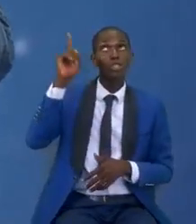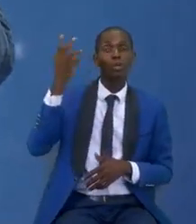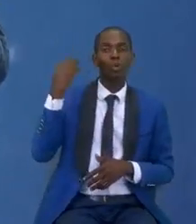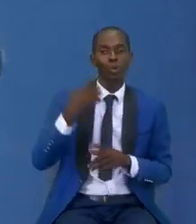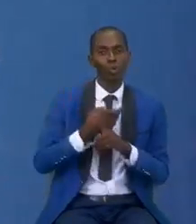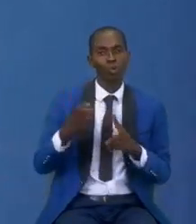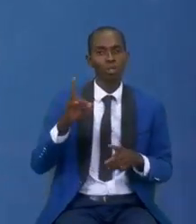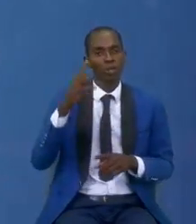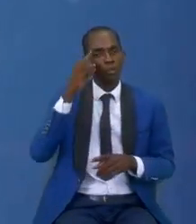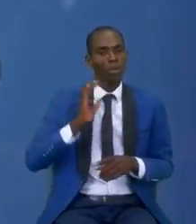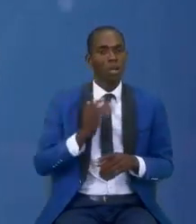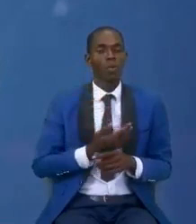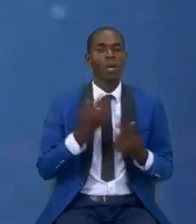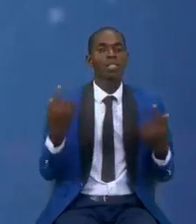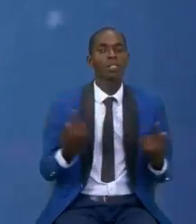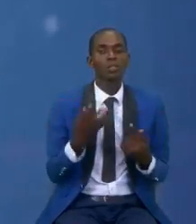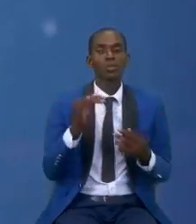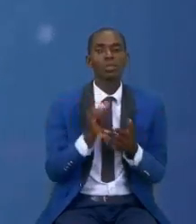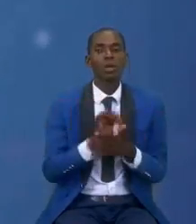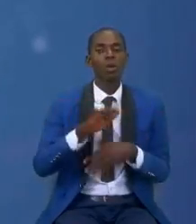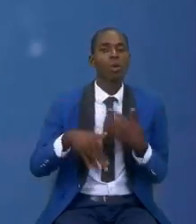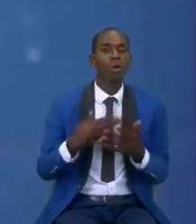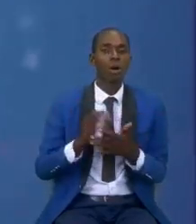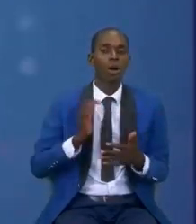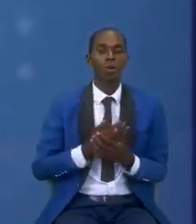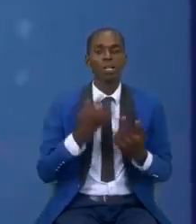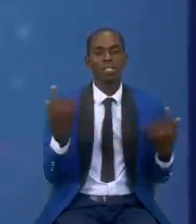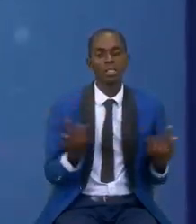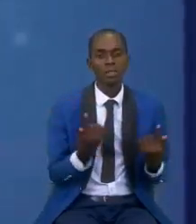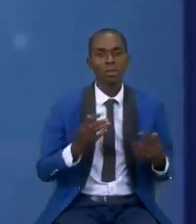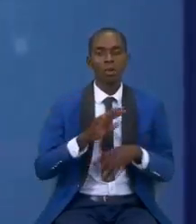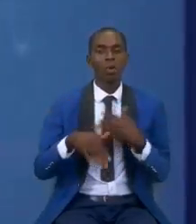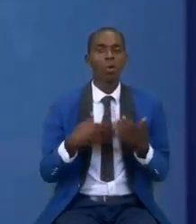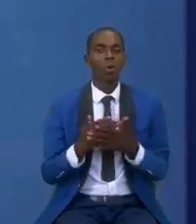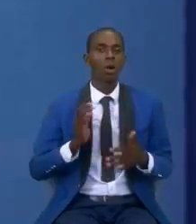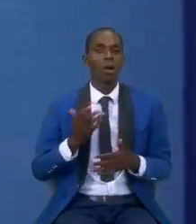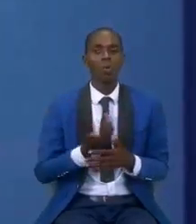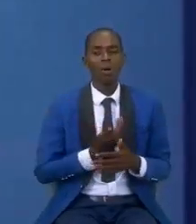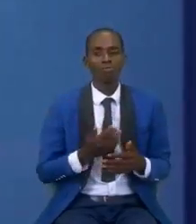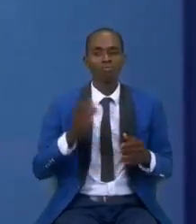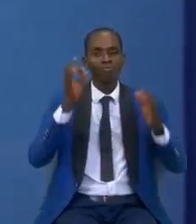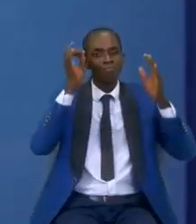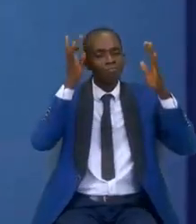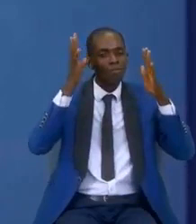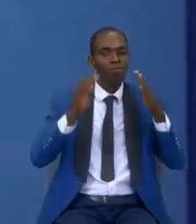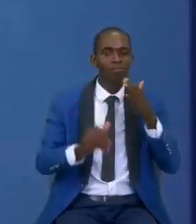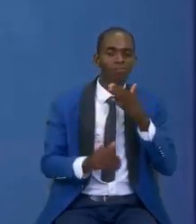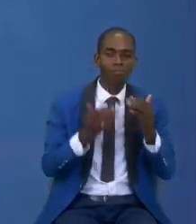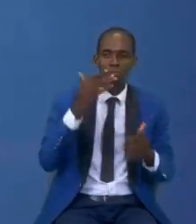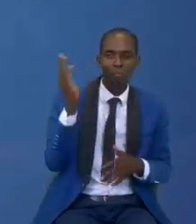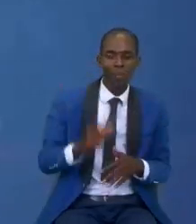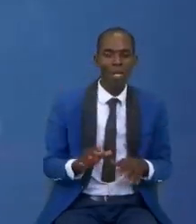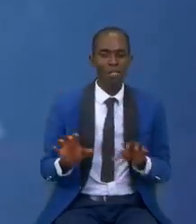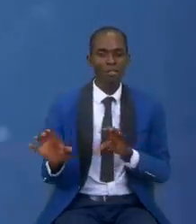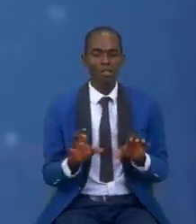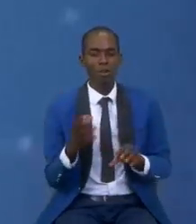sins, all our terrible, terrible acts of evil, everything. That's why he was bruised. He